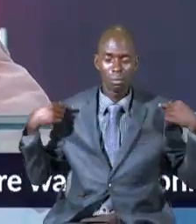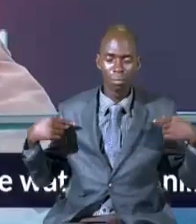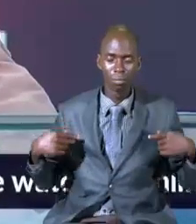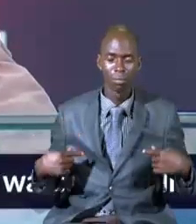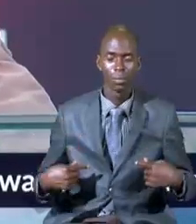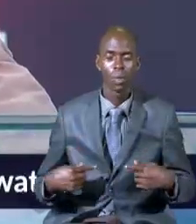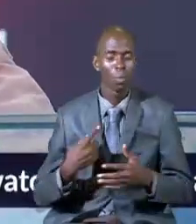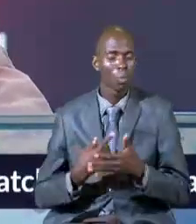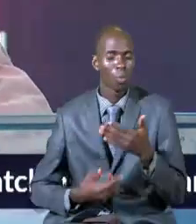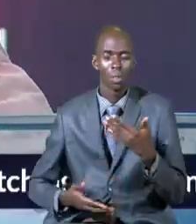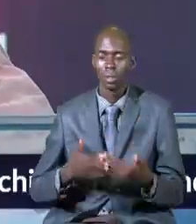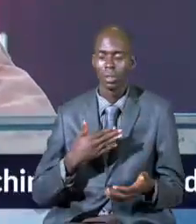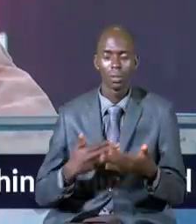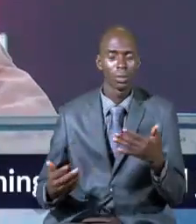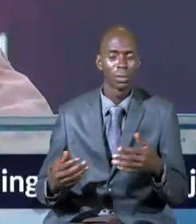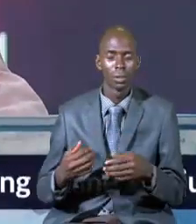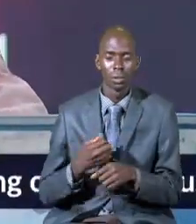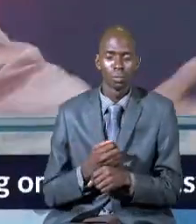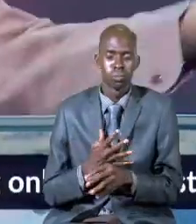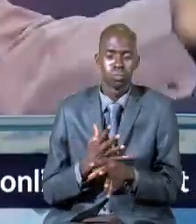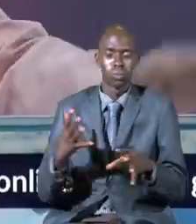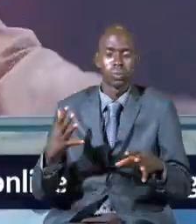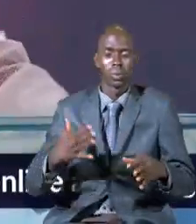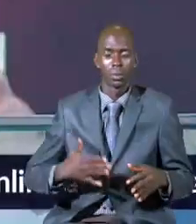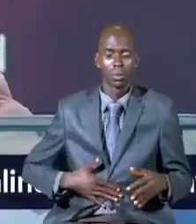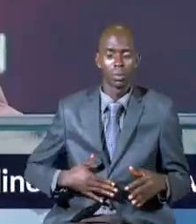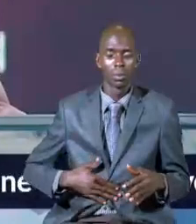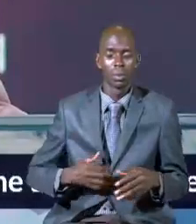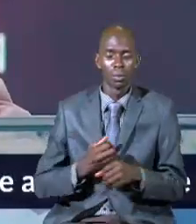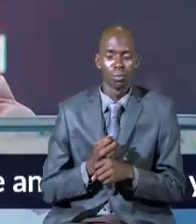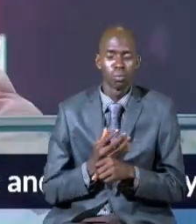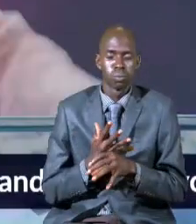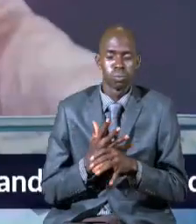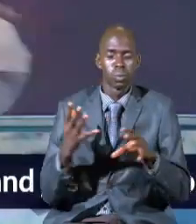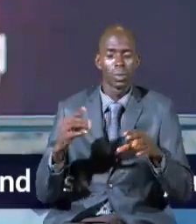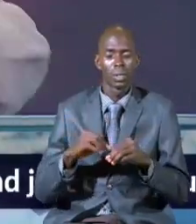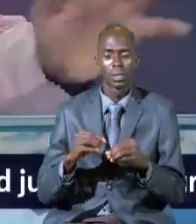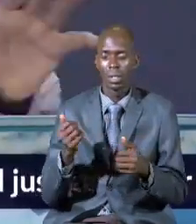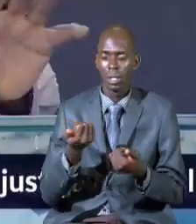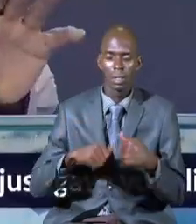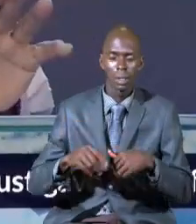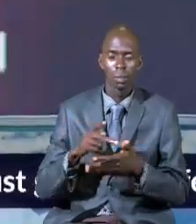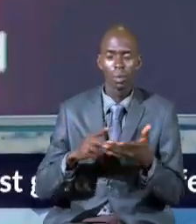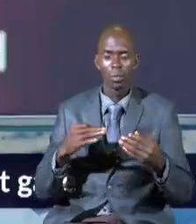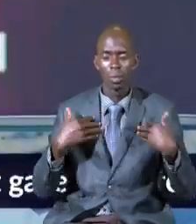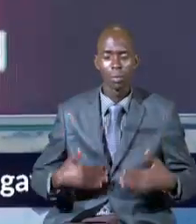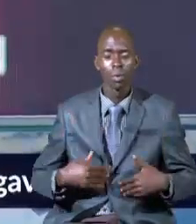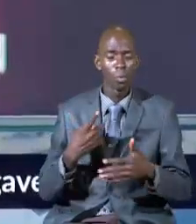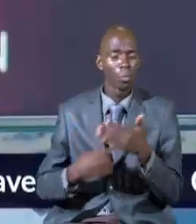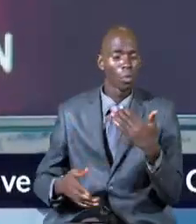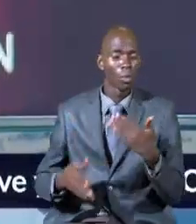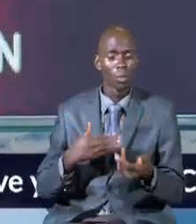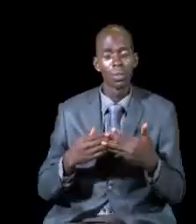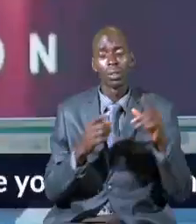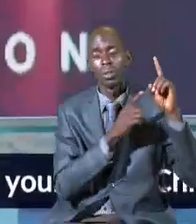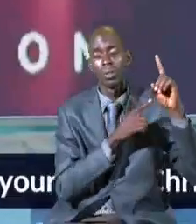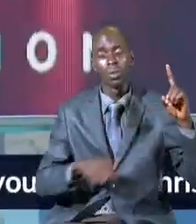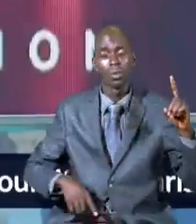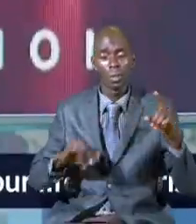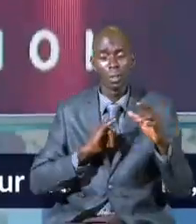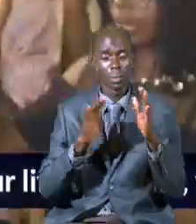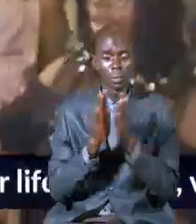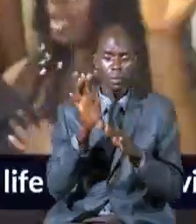whatever, swollen tummy, swelling any part of the body, whatever, Lord, I pray, touch